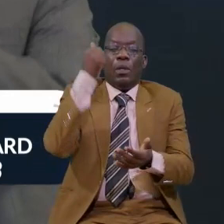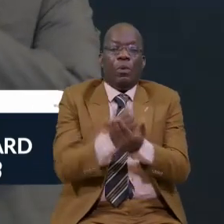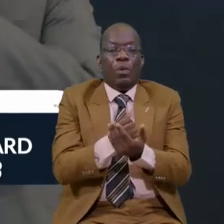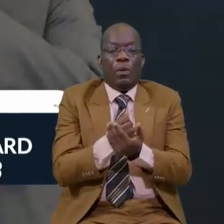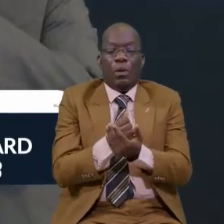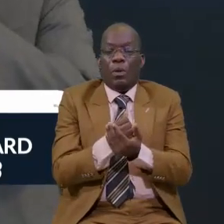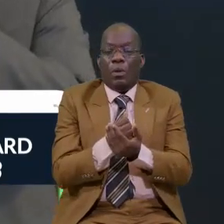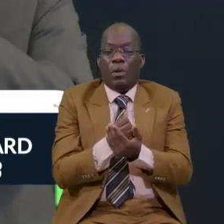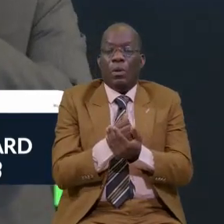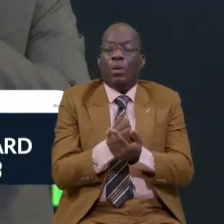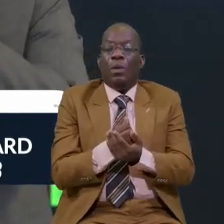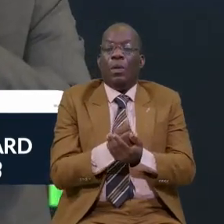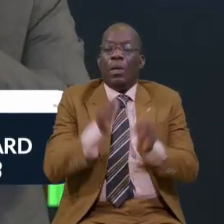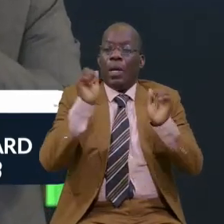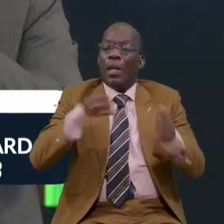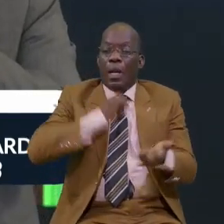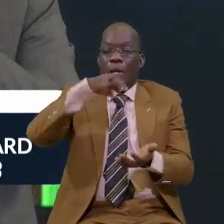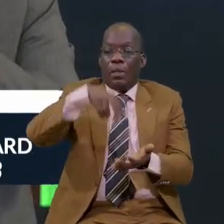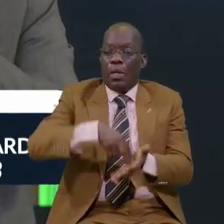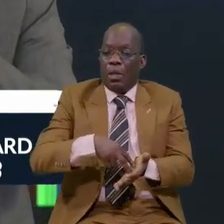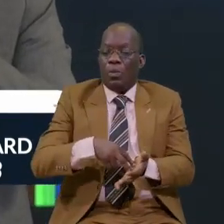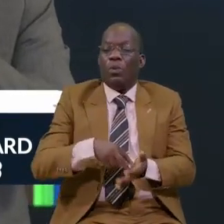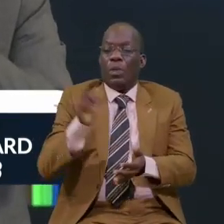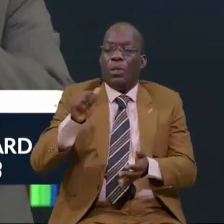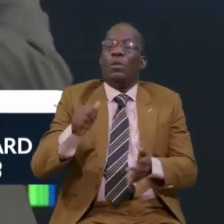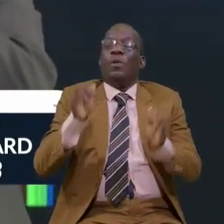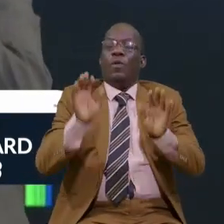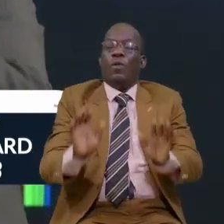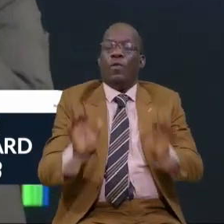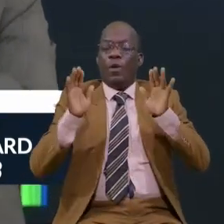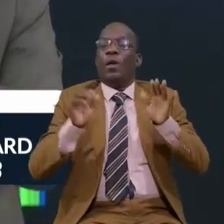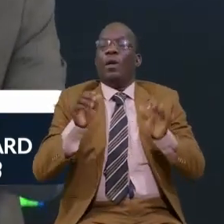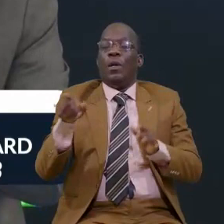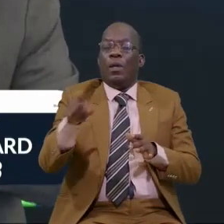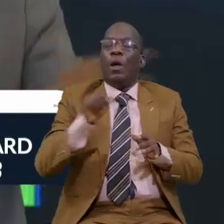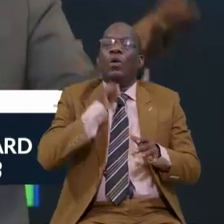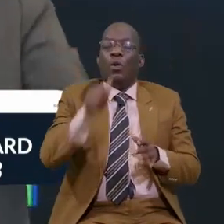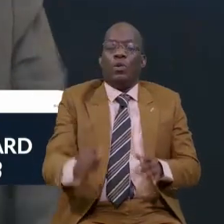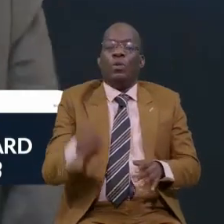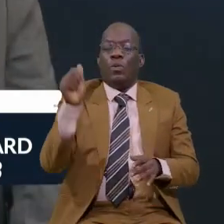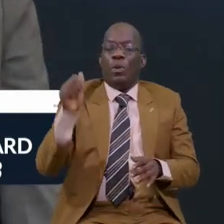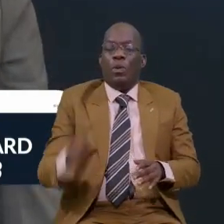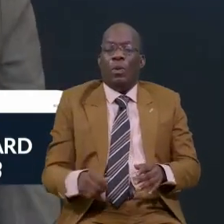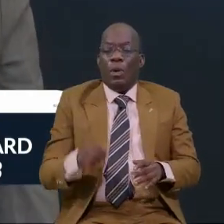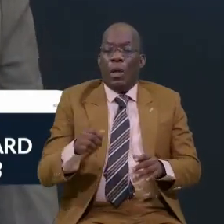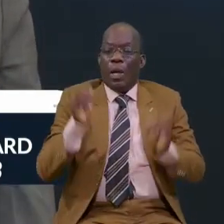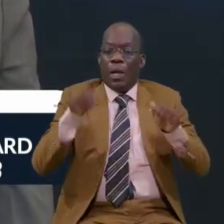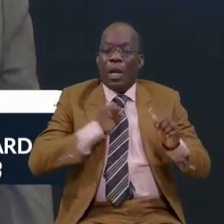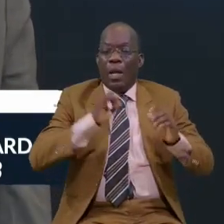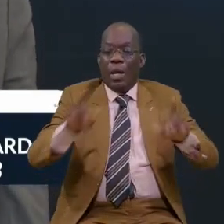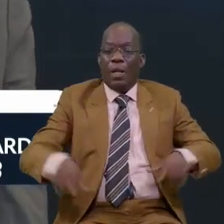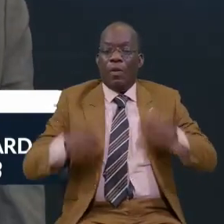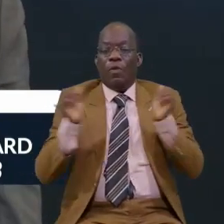stand? Fear thou not. Can I live an uncompromising life? Fear